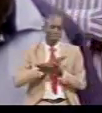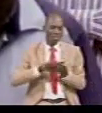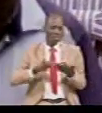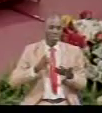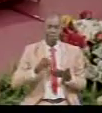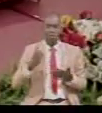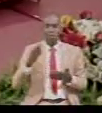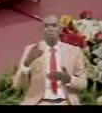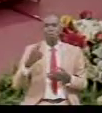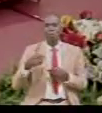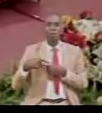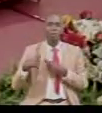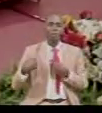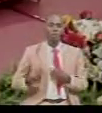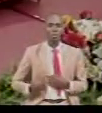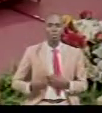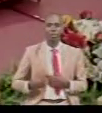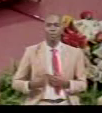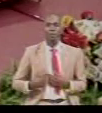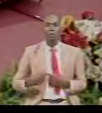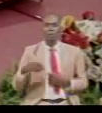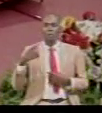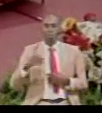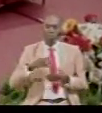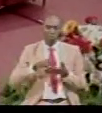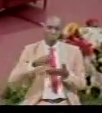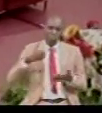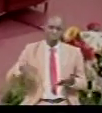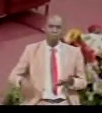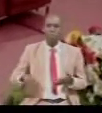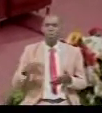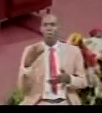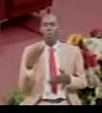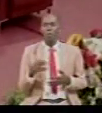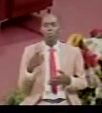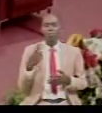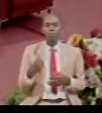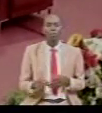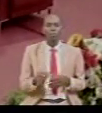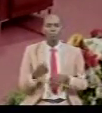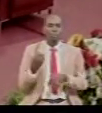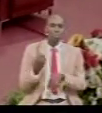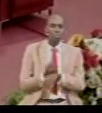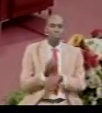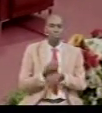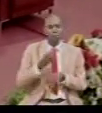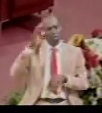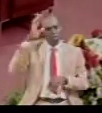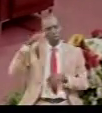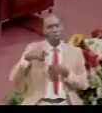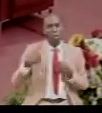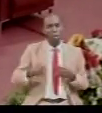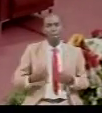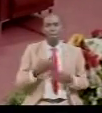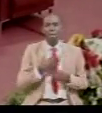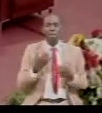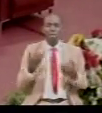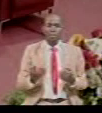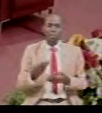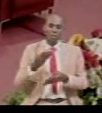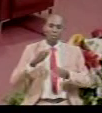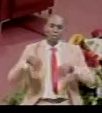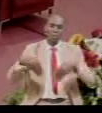heart, the taking away of the stony heart, and granting us